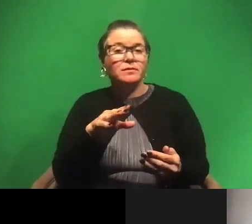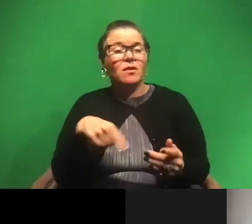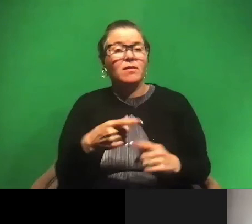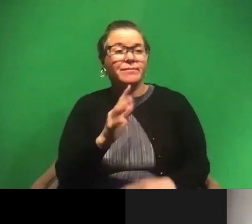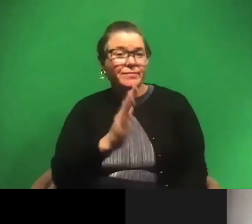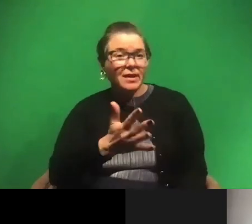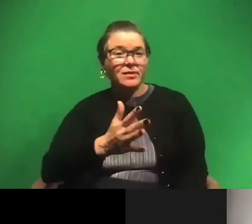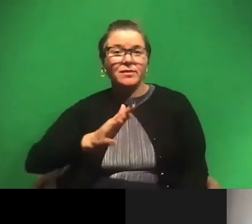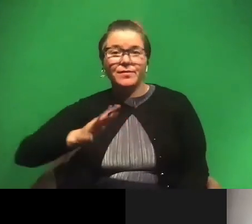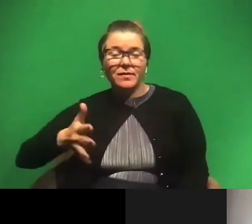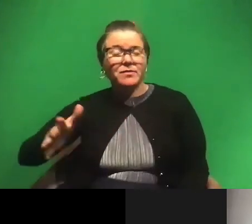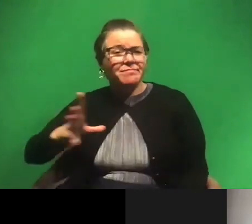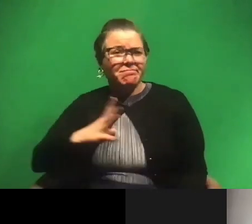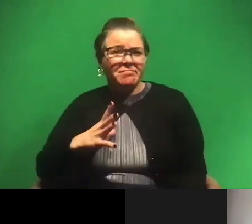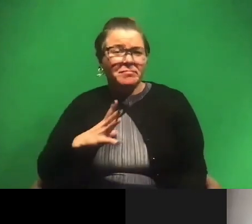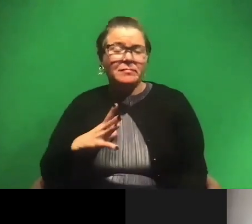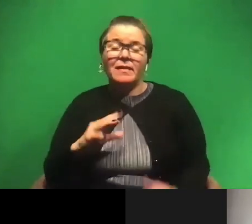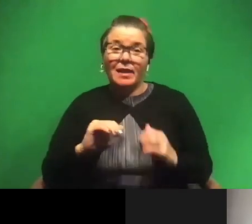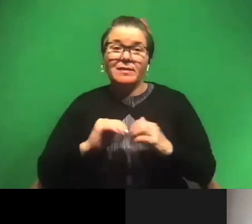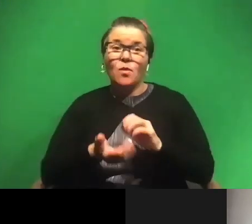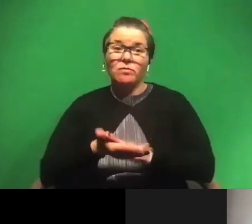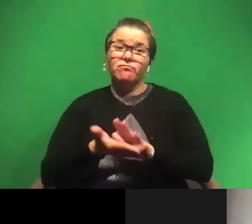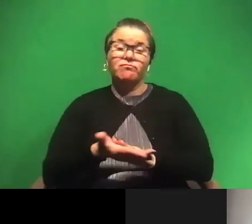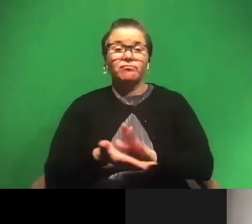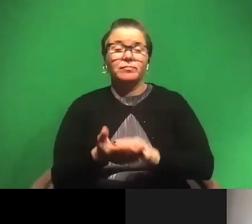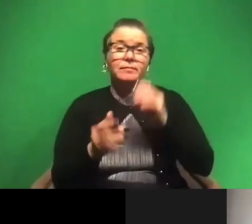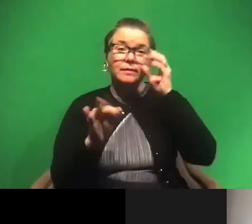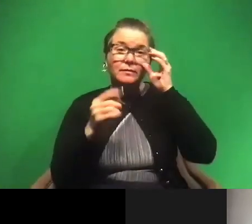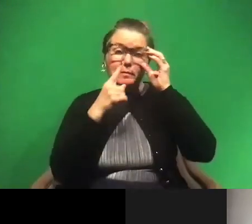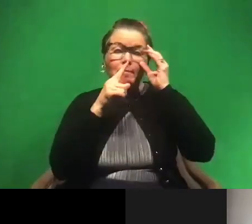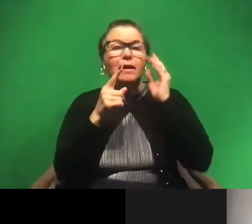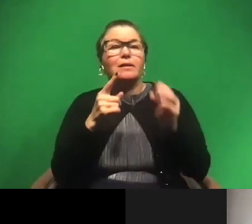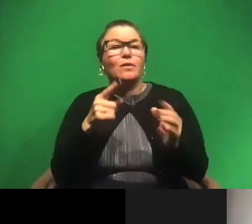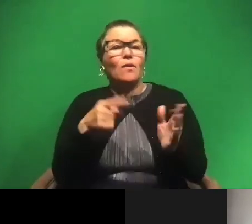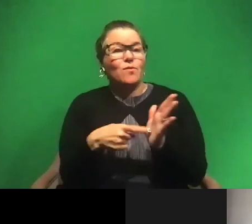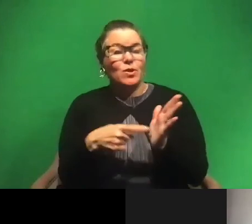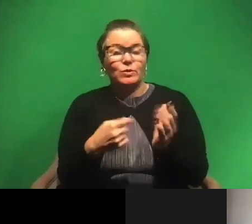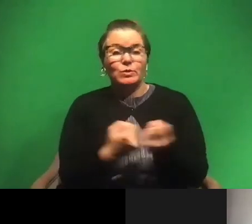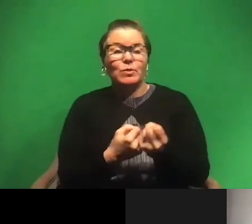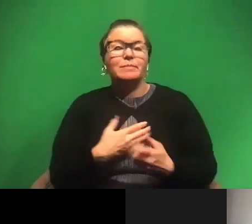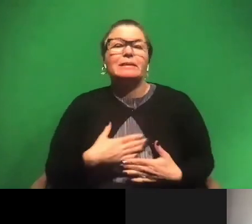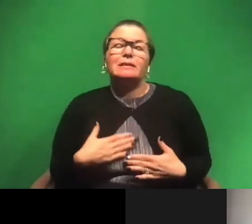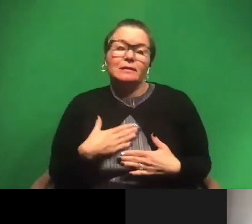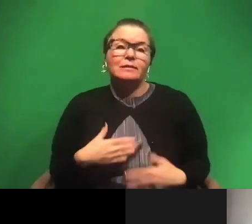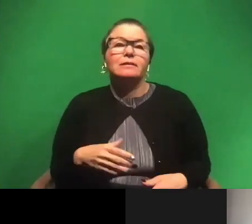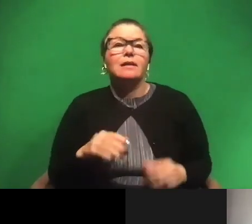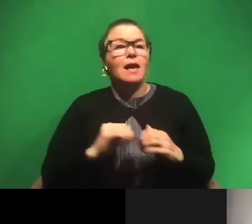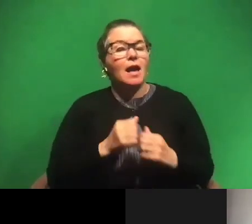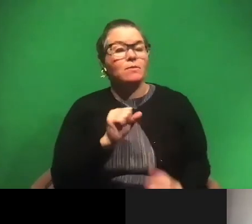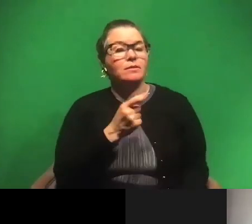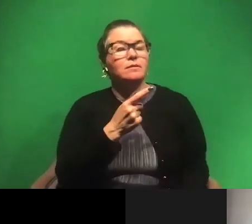here, $5 there, and that's how we operate. So if you can afford to support us, please do. You can do that at Skype